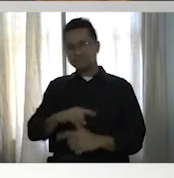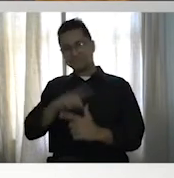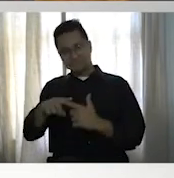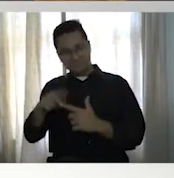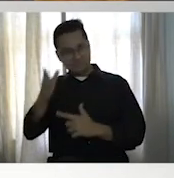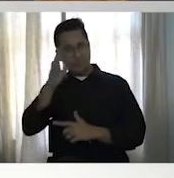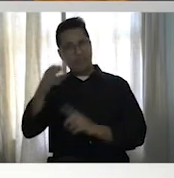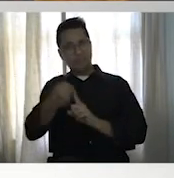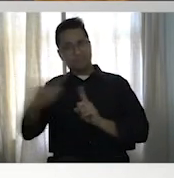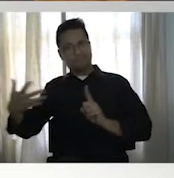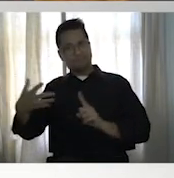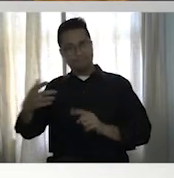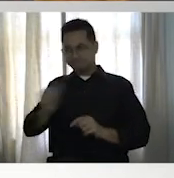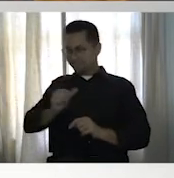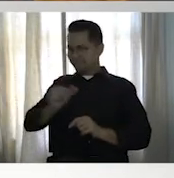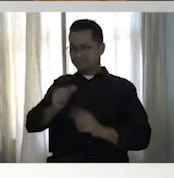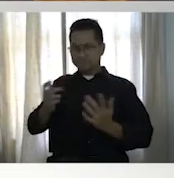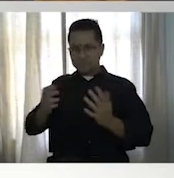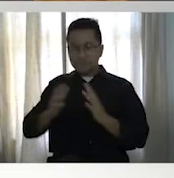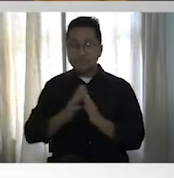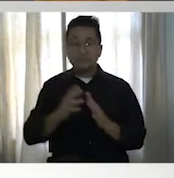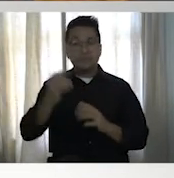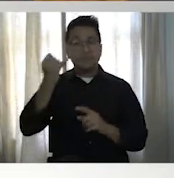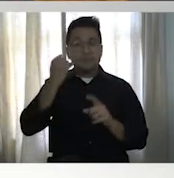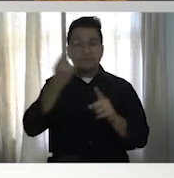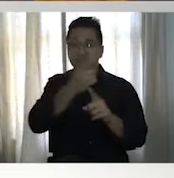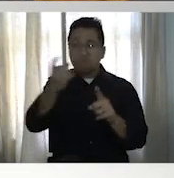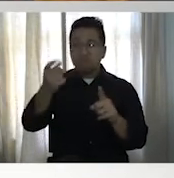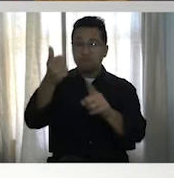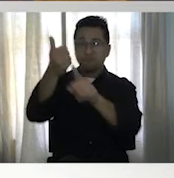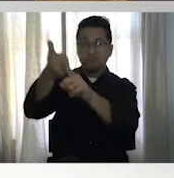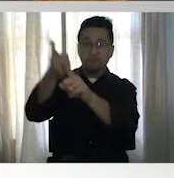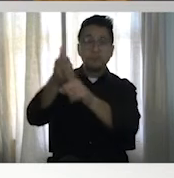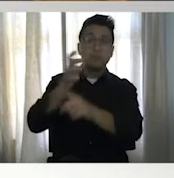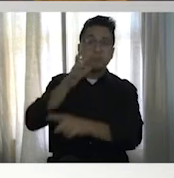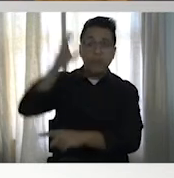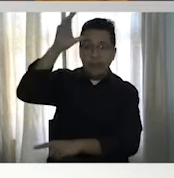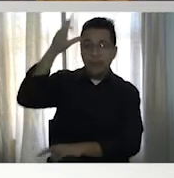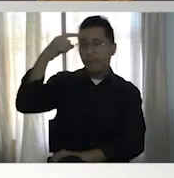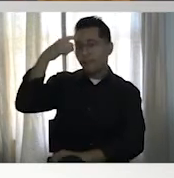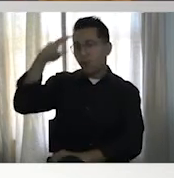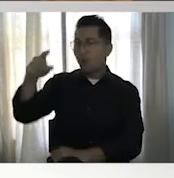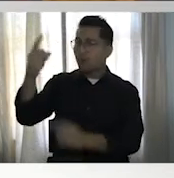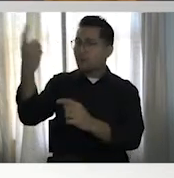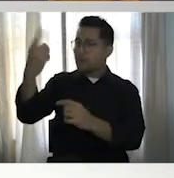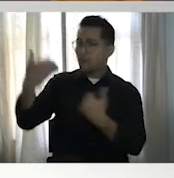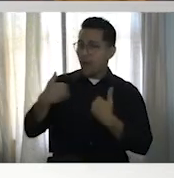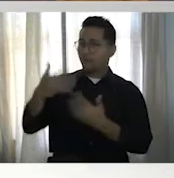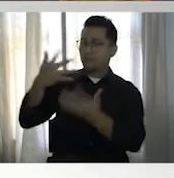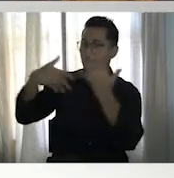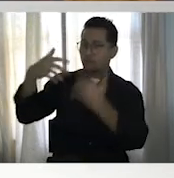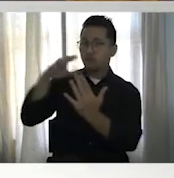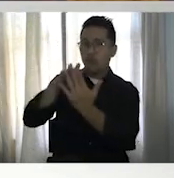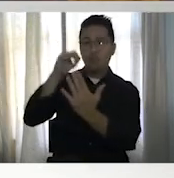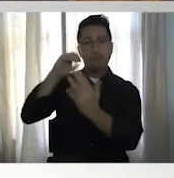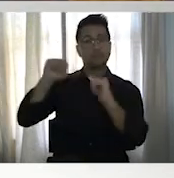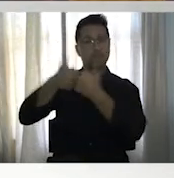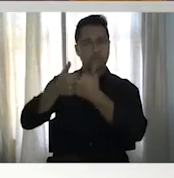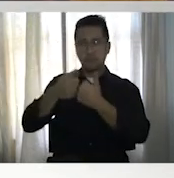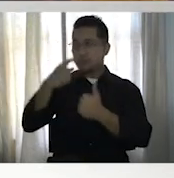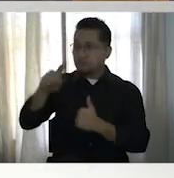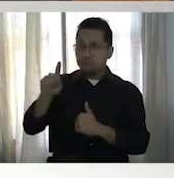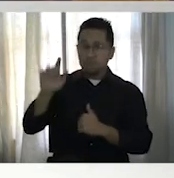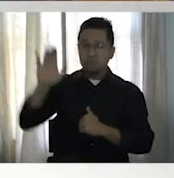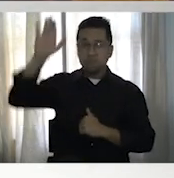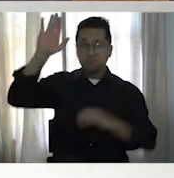about ourselves. So if you are a parent of someone who has social learning challenges, would you mind raising your